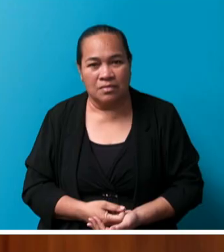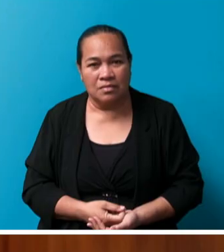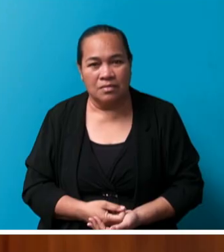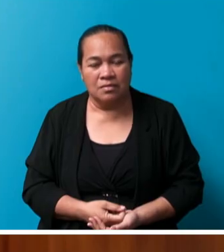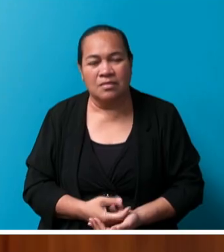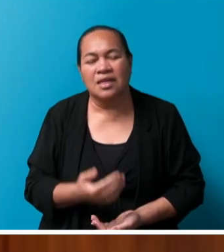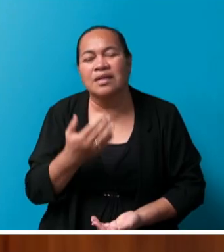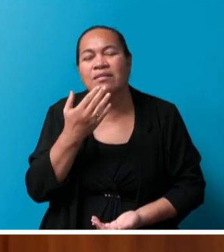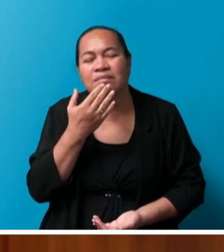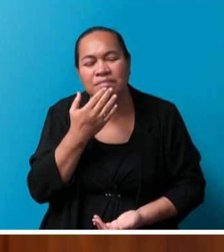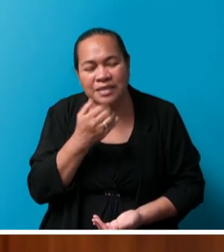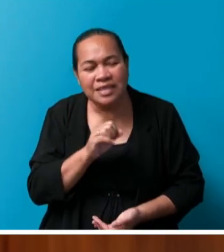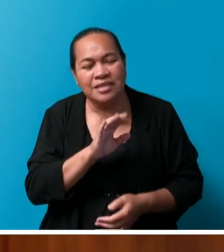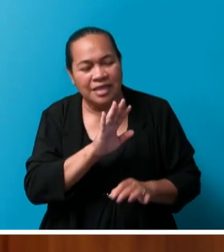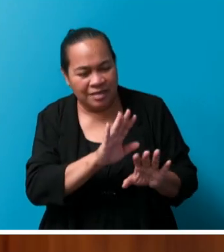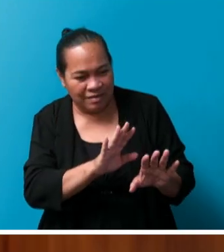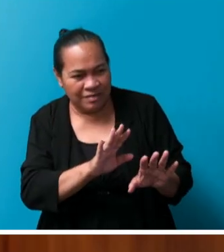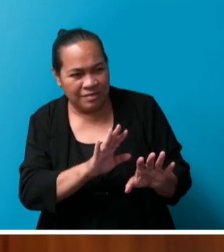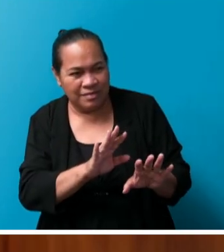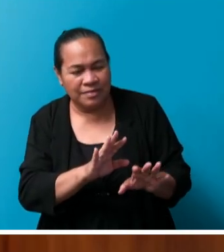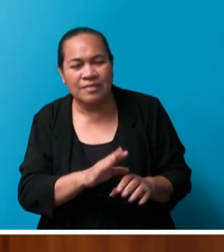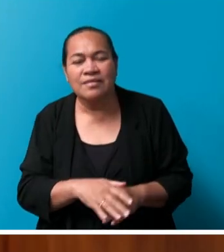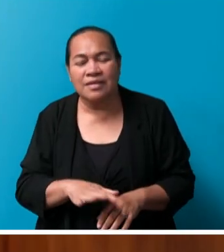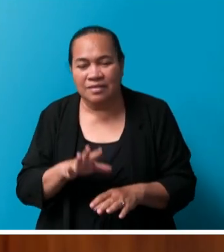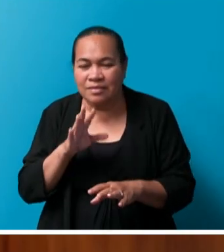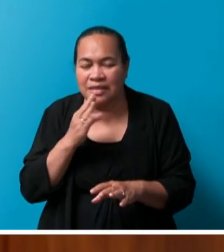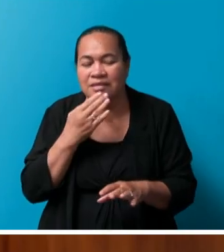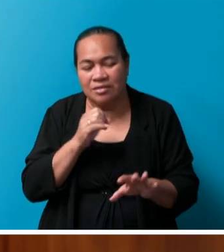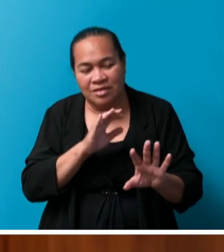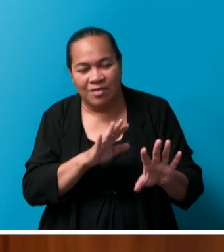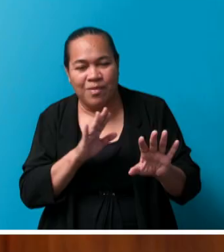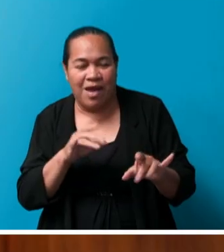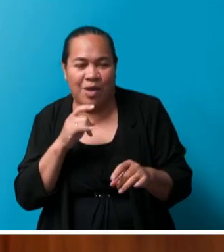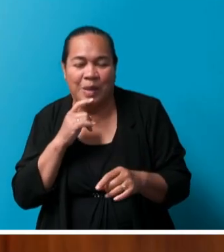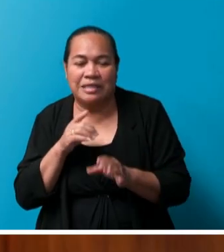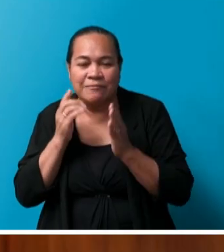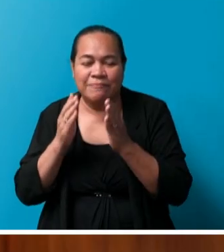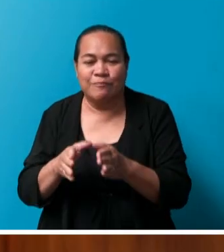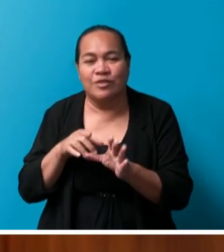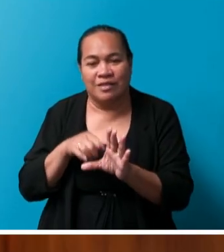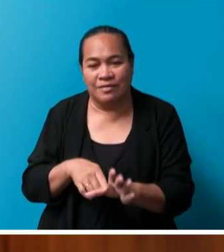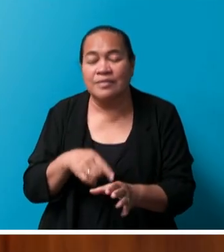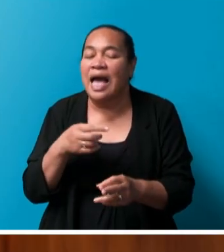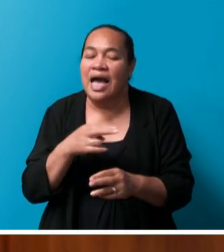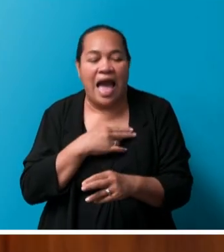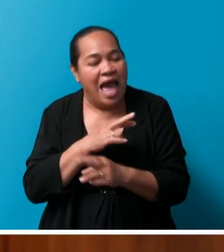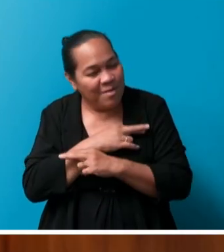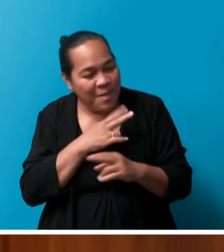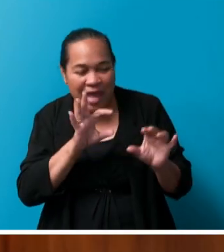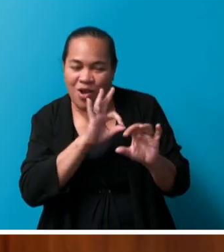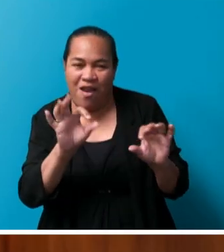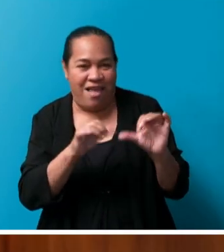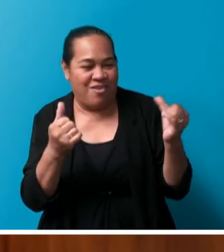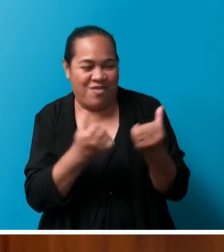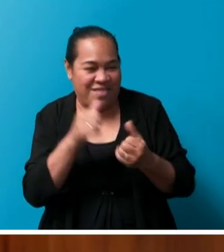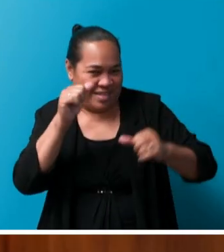Please don't criticize the young politician. I respectfully disagree with the assessment of this budget.